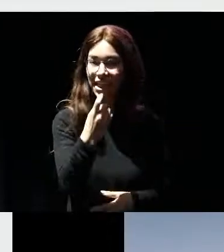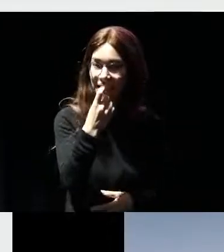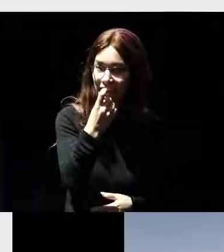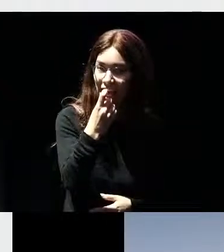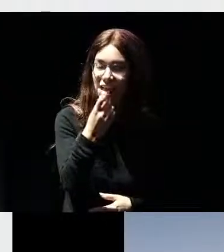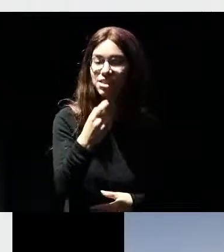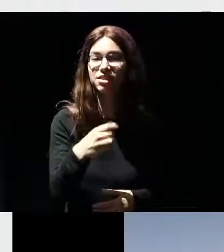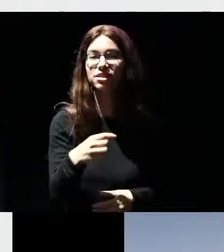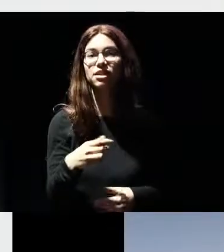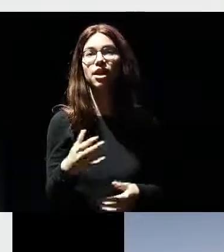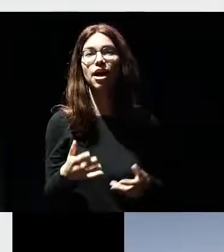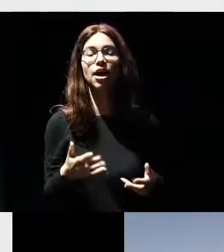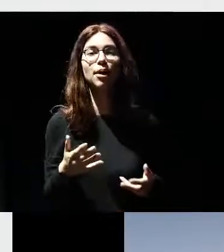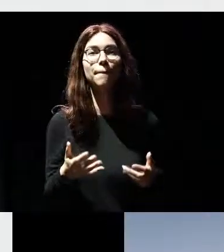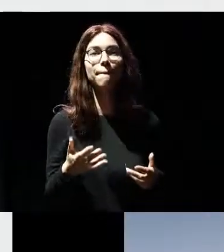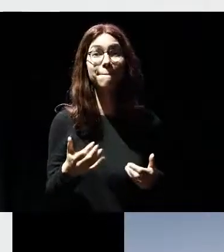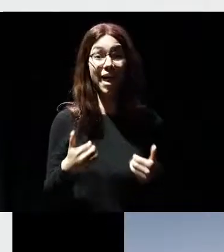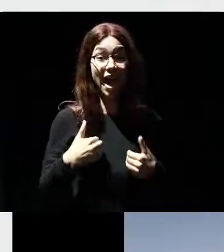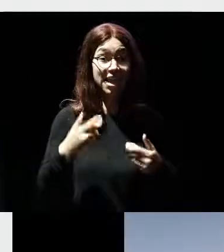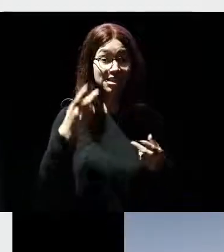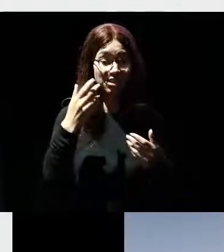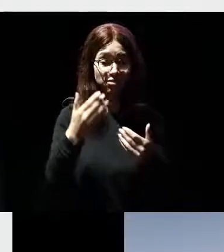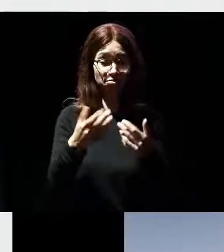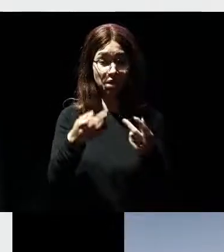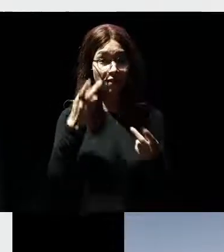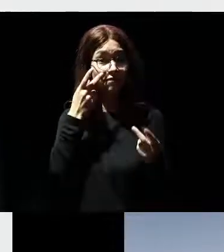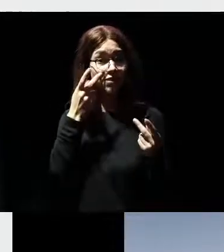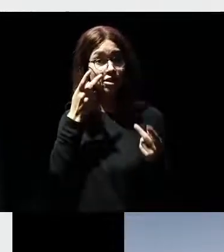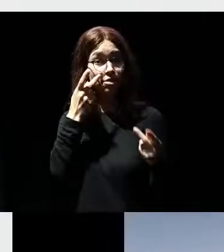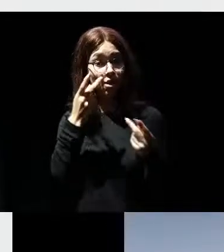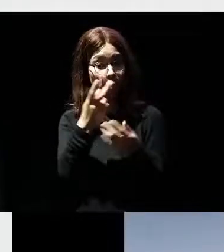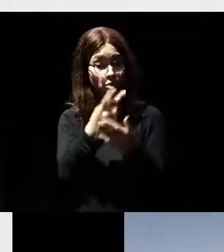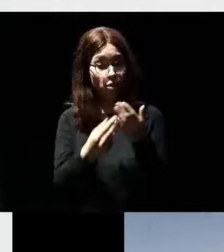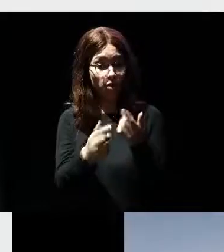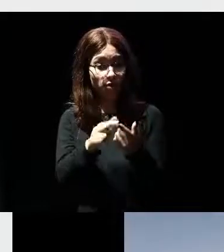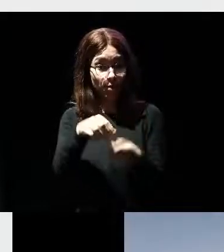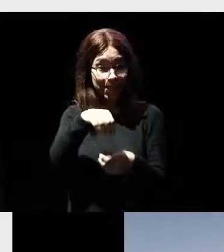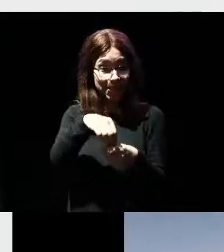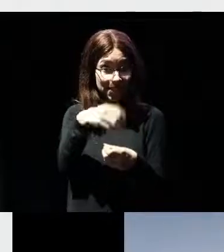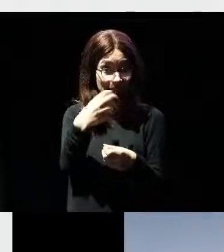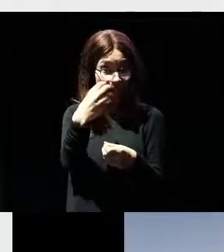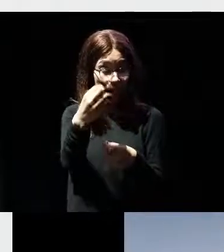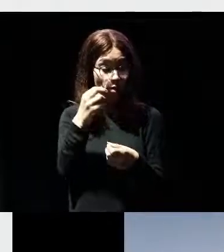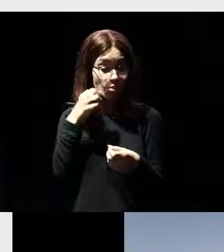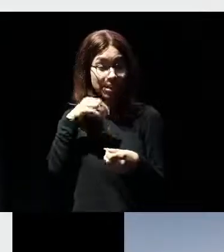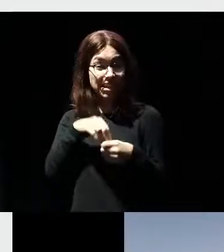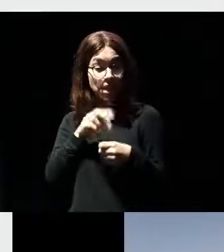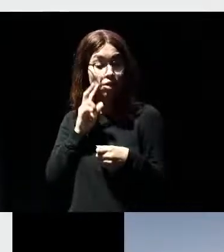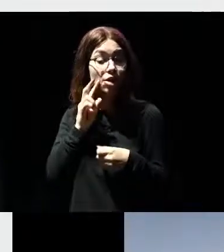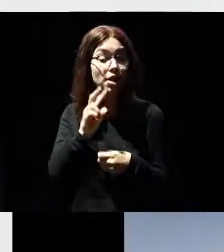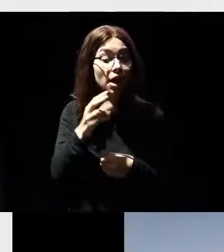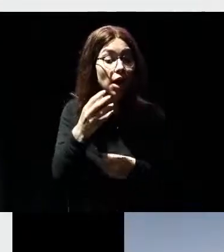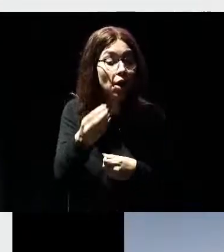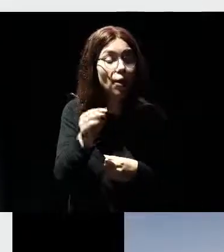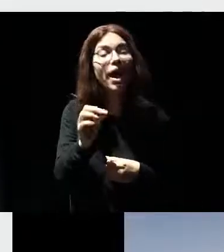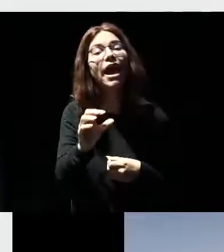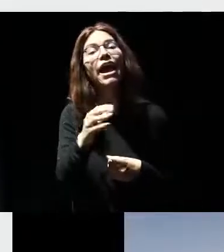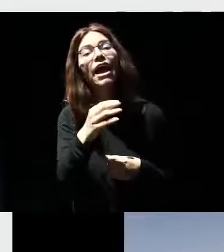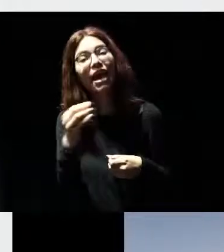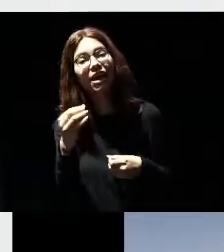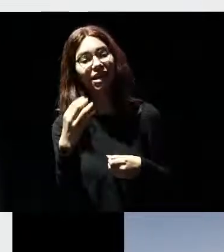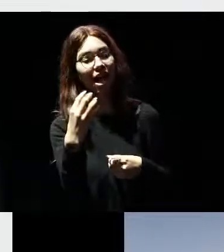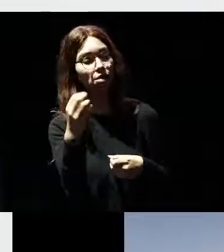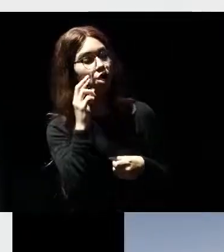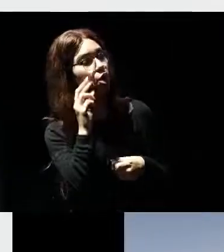and have visibility both from inside out, but outside into the building, so that as you're